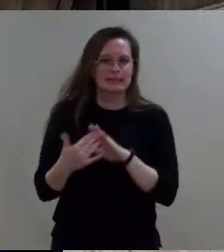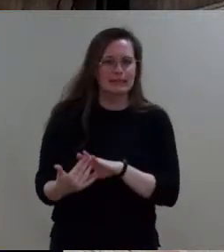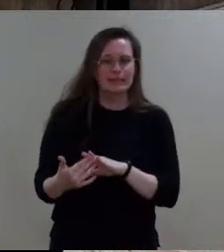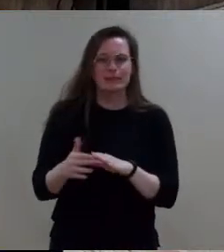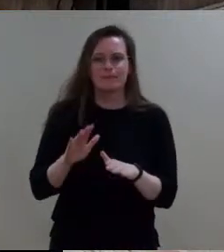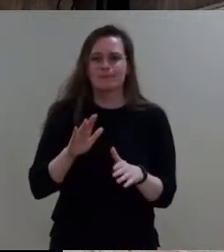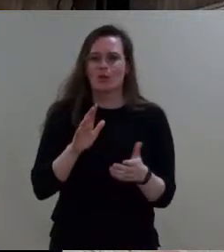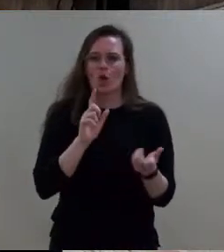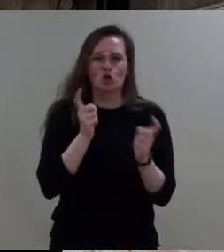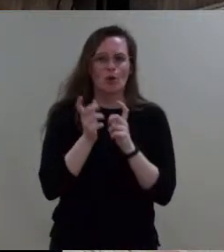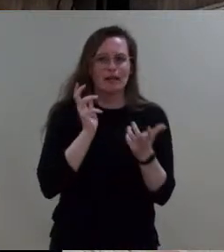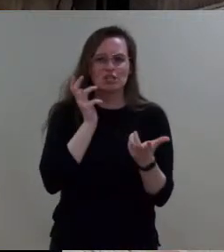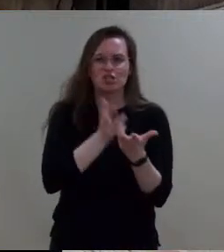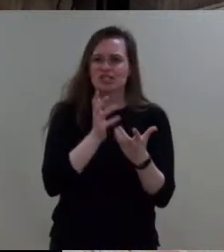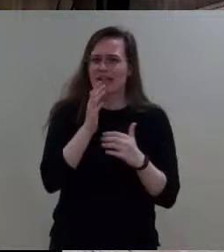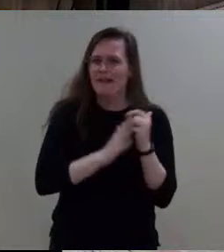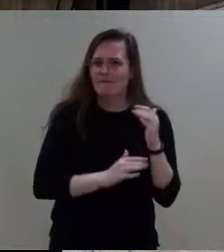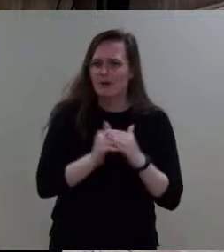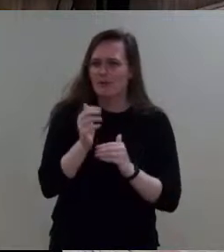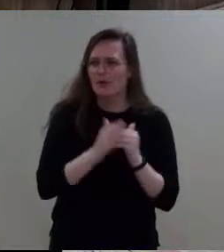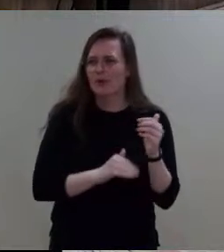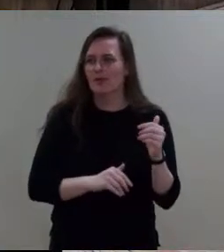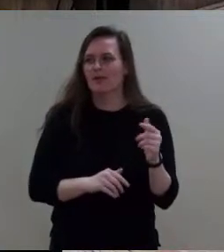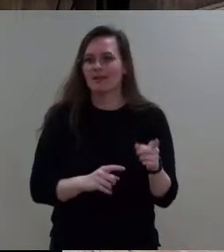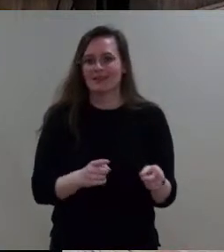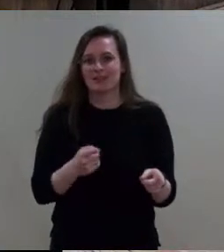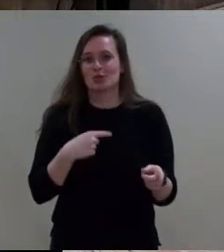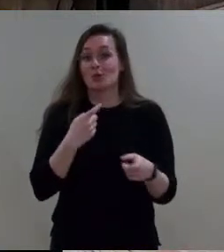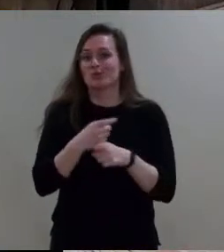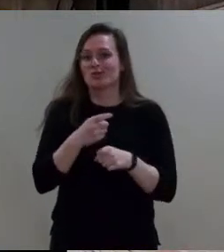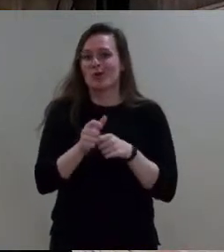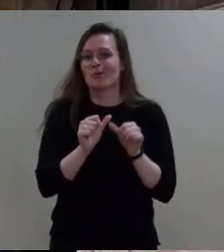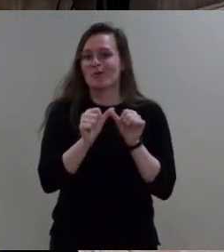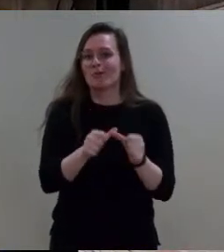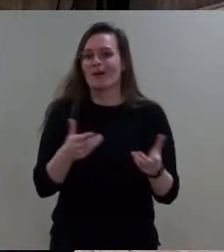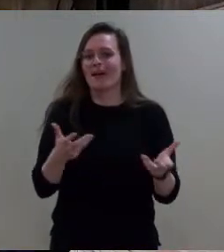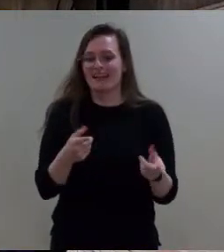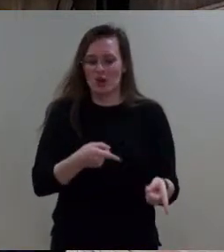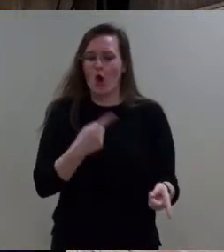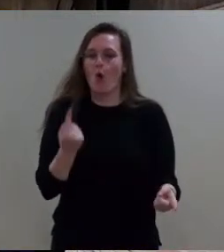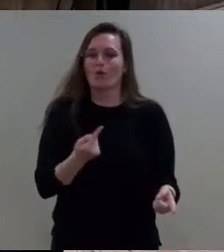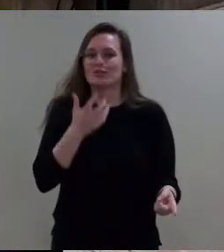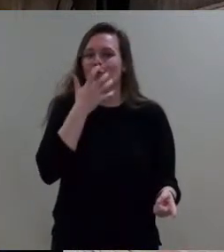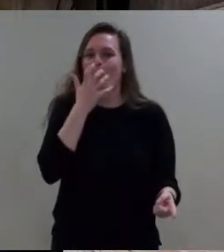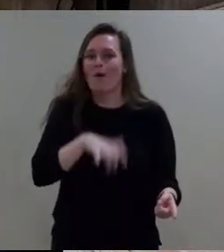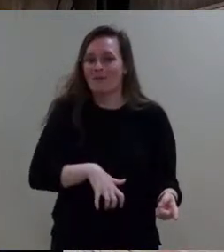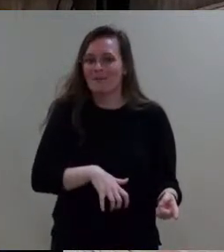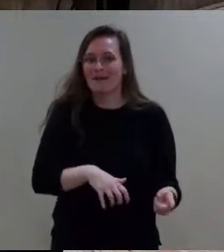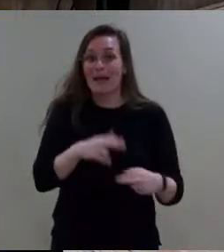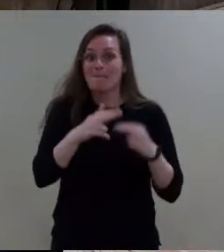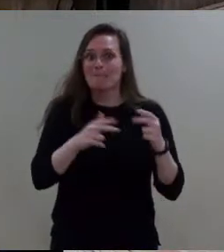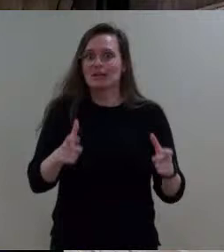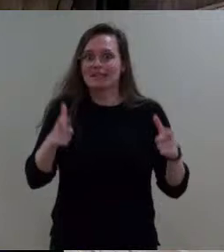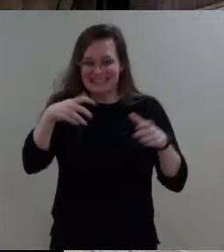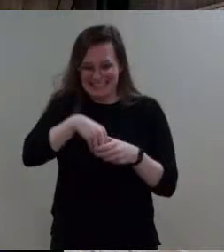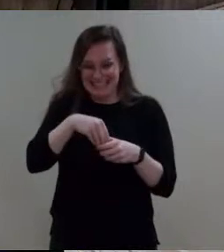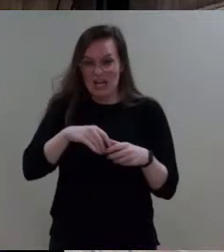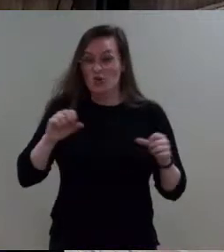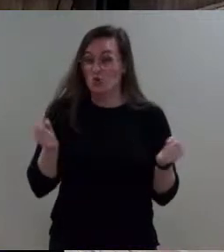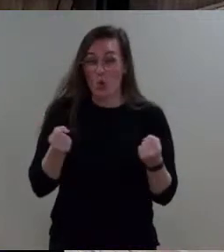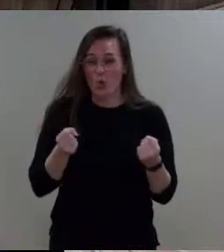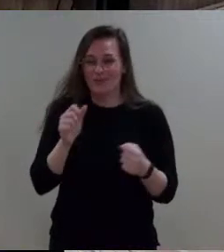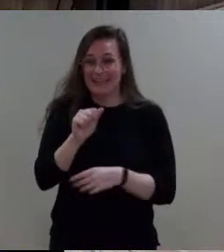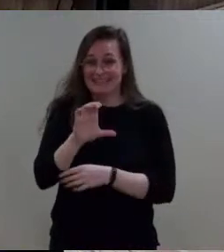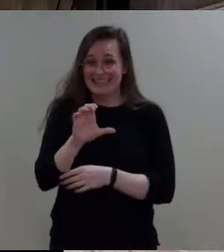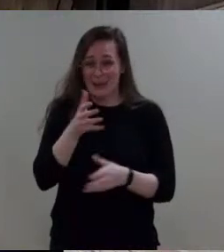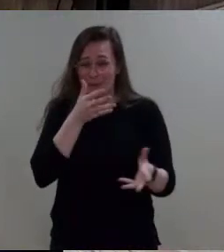The running joke was they really know how to do air conditioning down there because it's so warm, because the buildings are really cold inside. But the